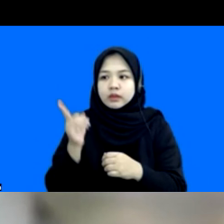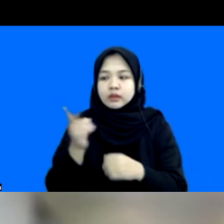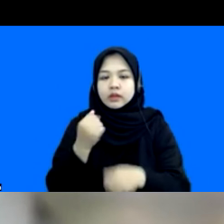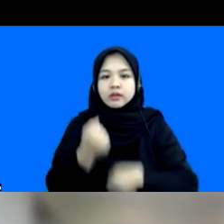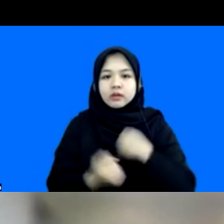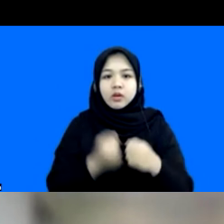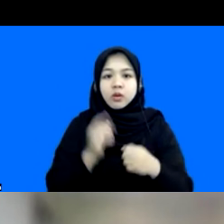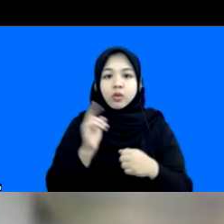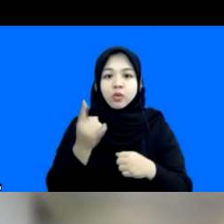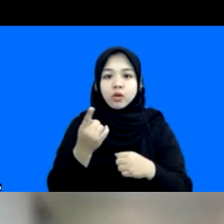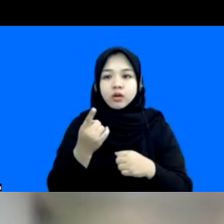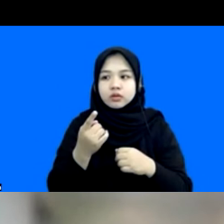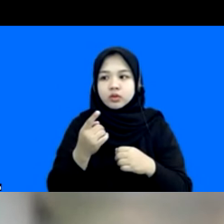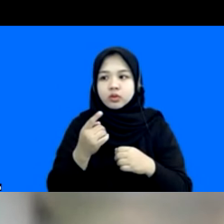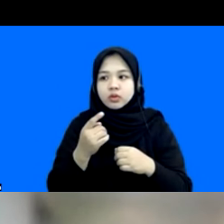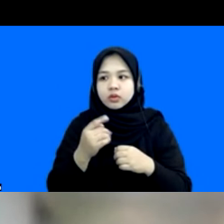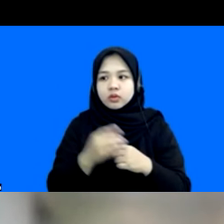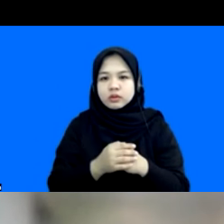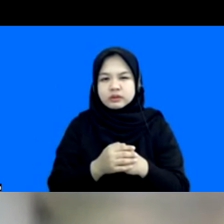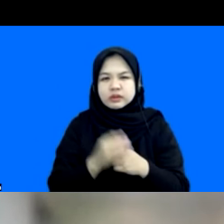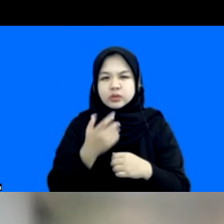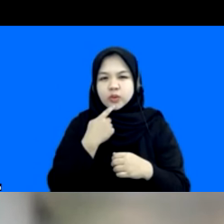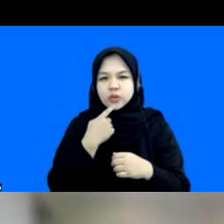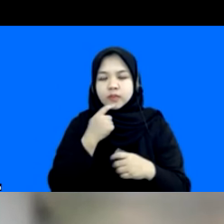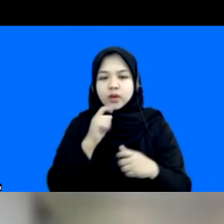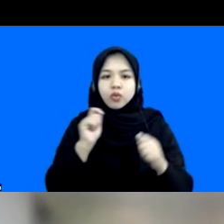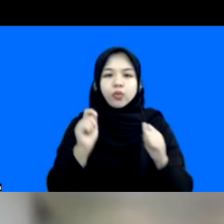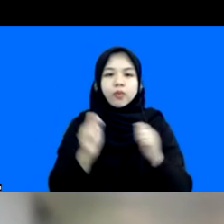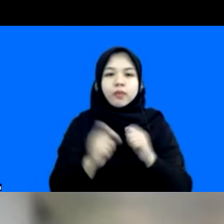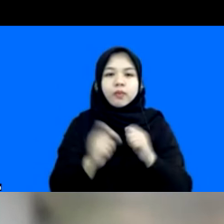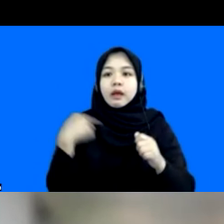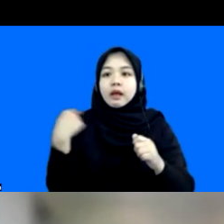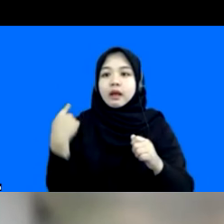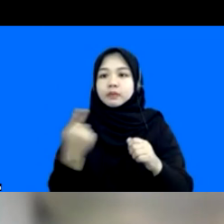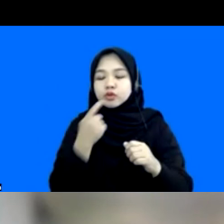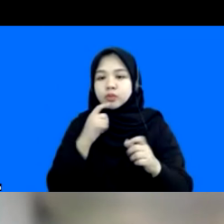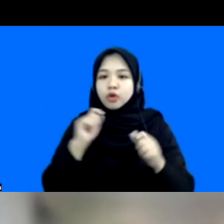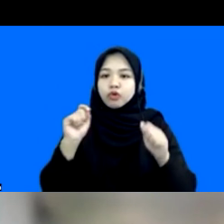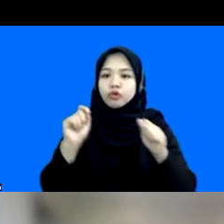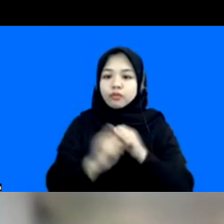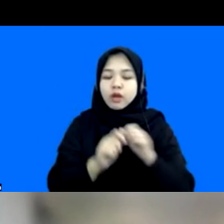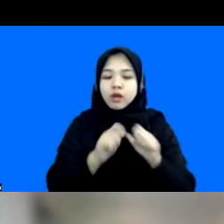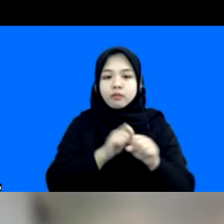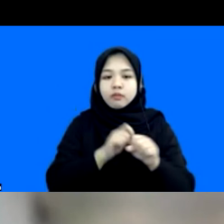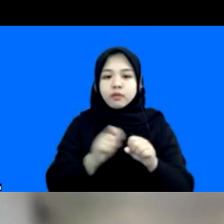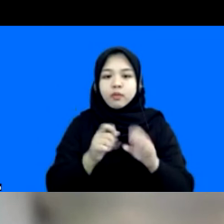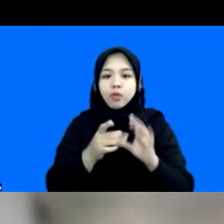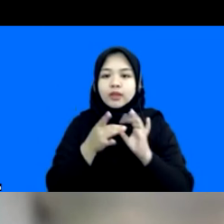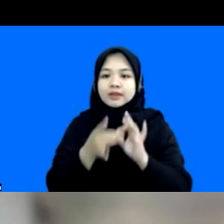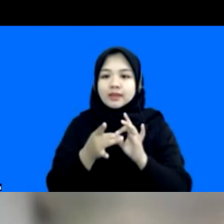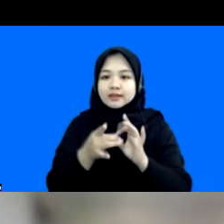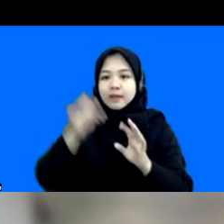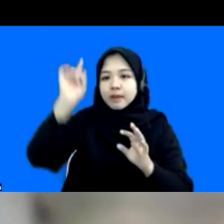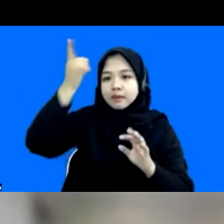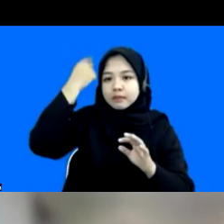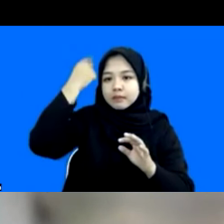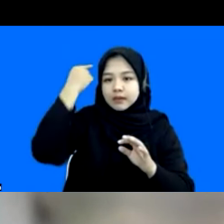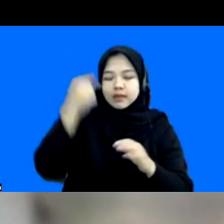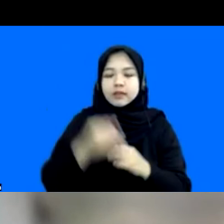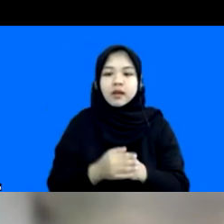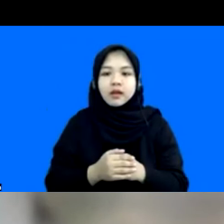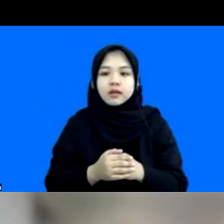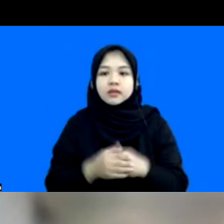change? We build partnerships with government and the private sector. We lobby for better policies,